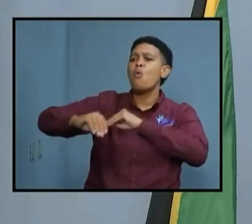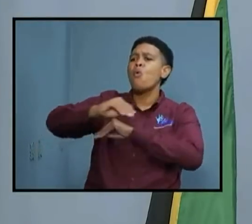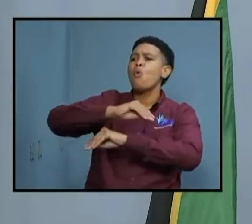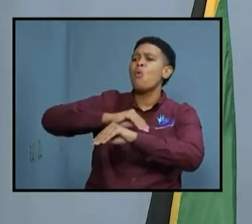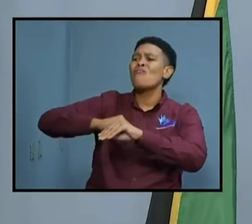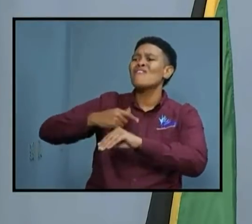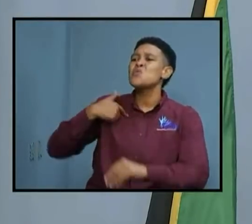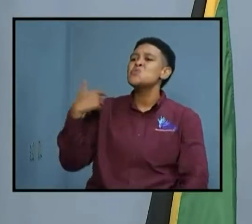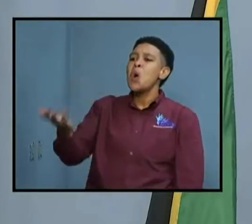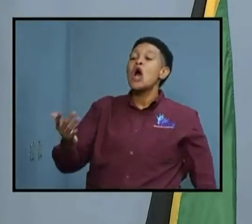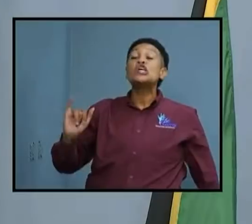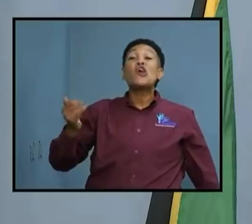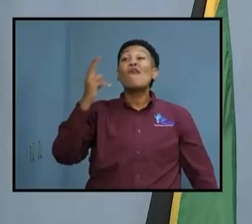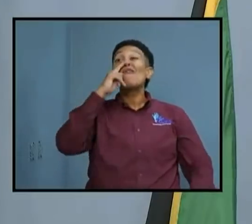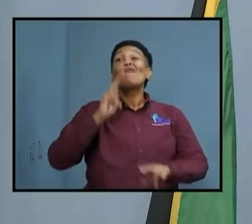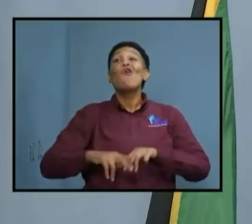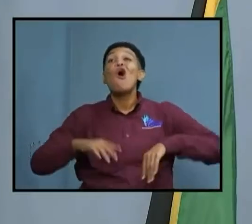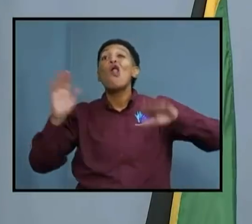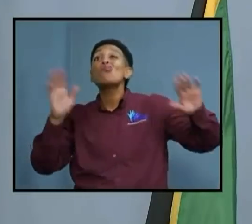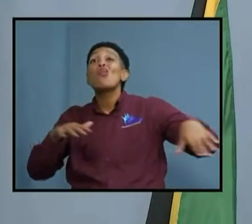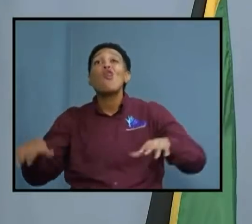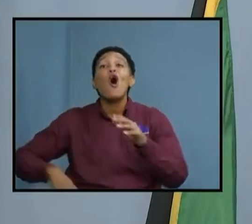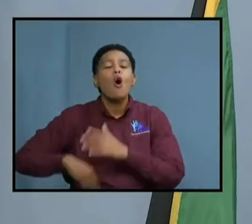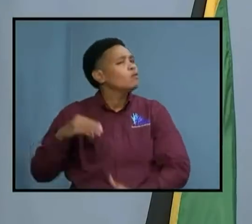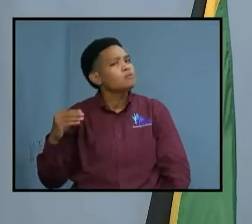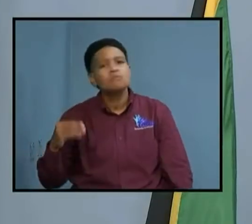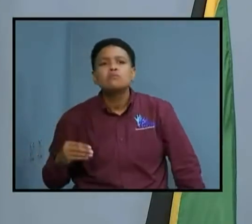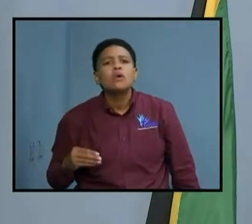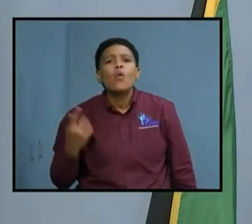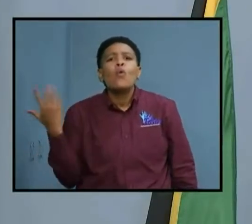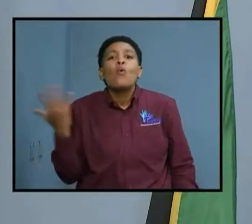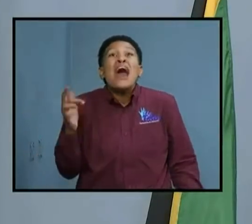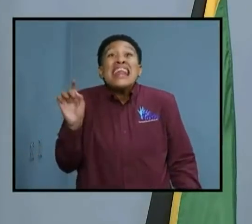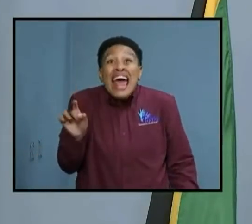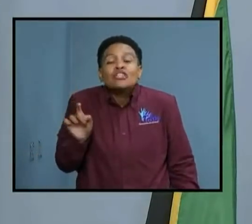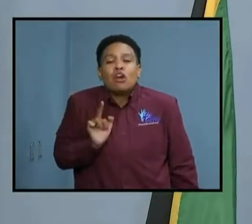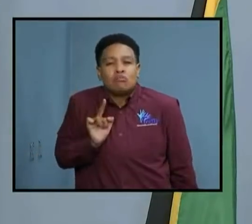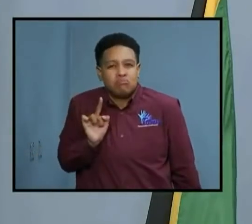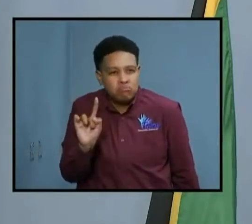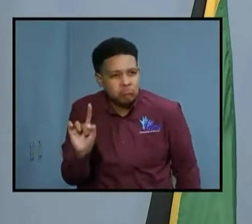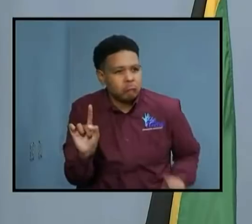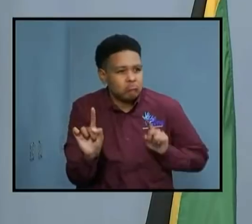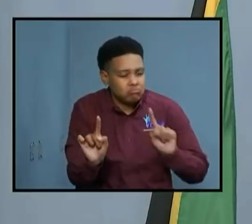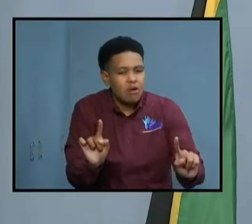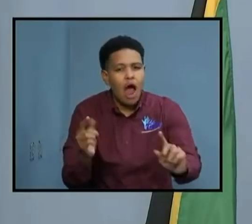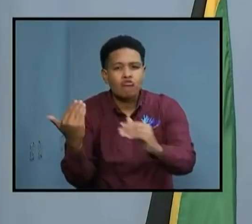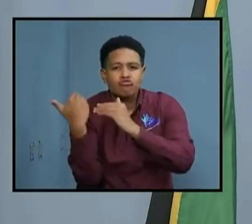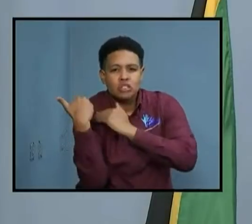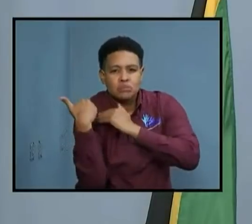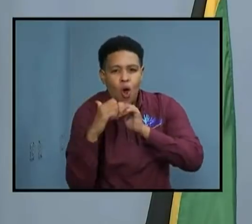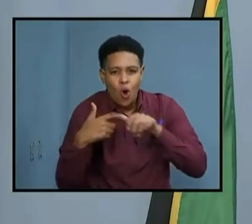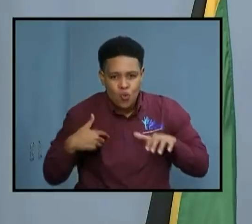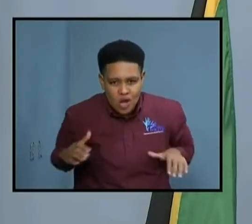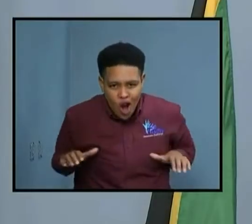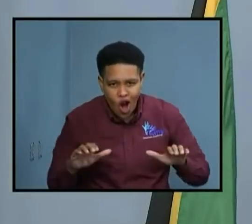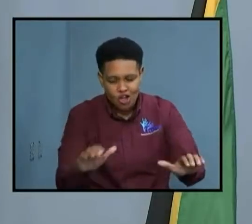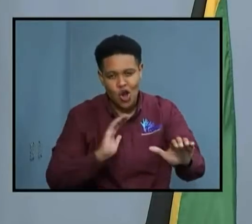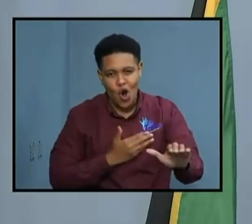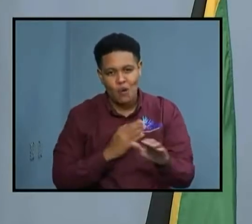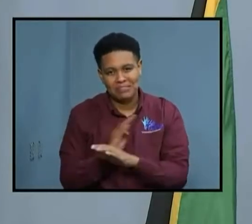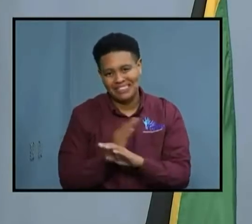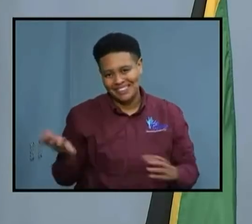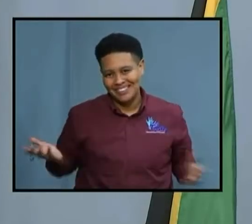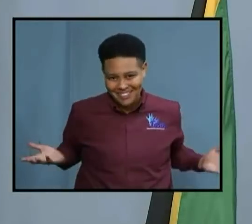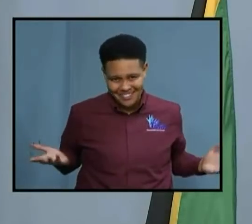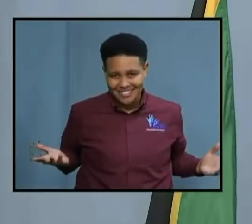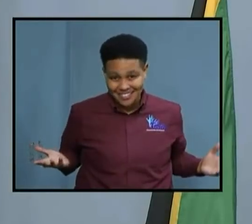is necessary and being responsible in how we conduct our business. Until we